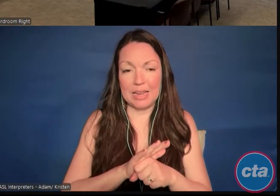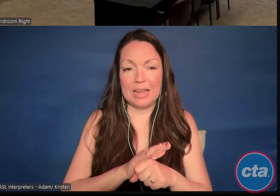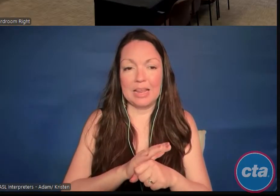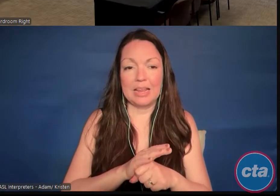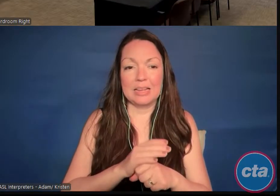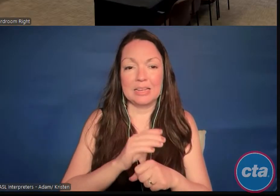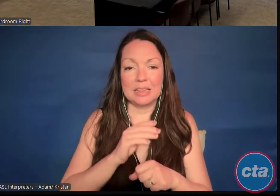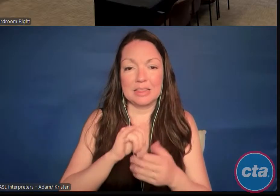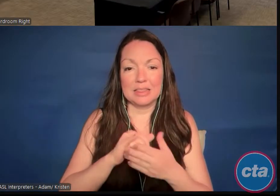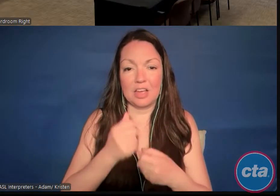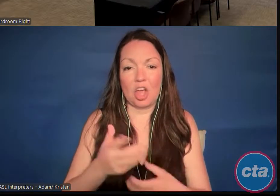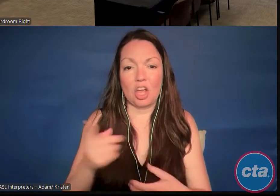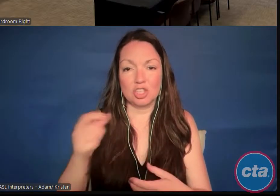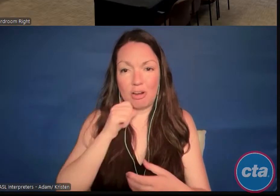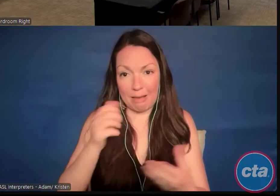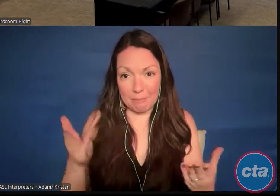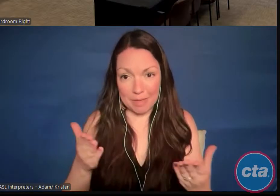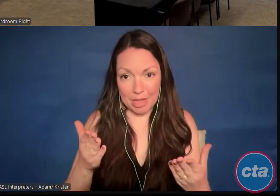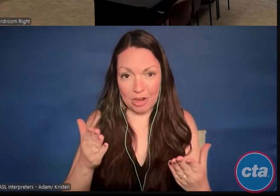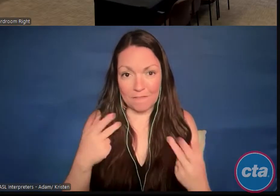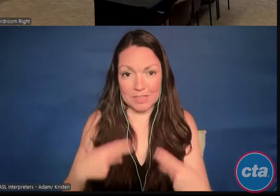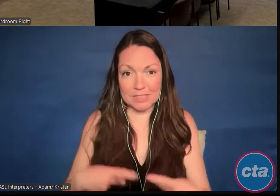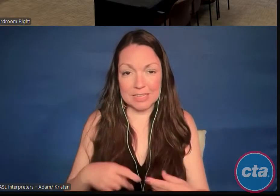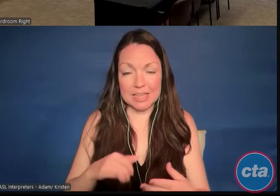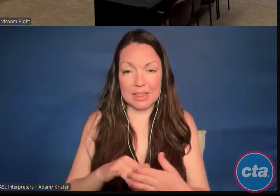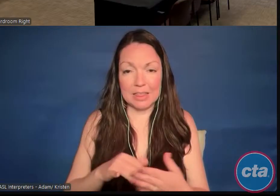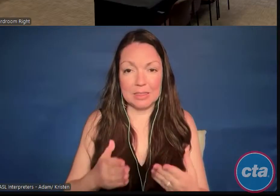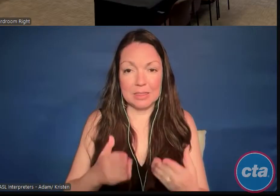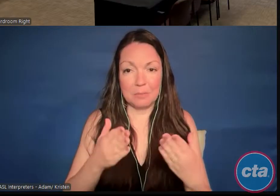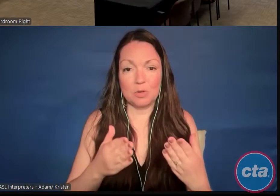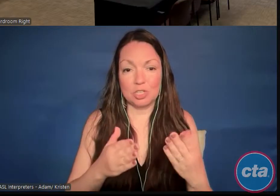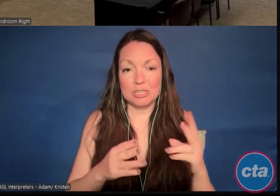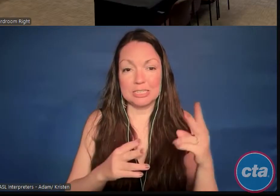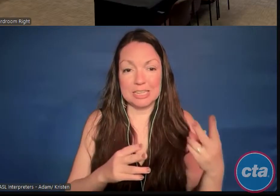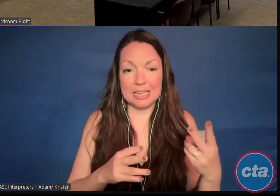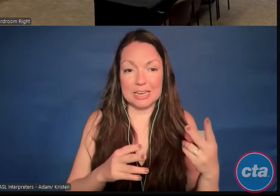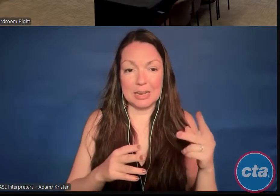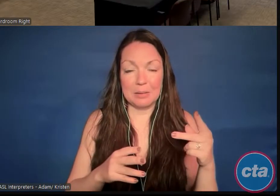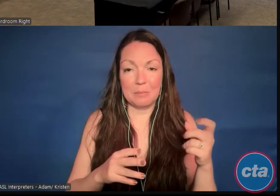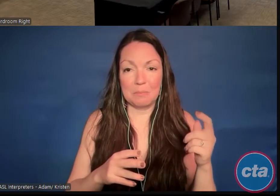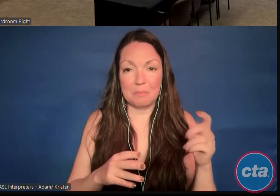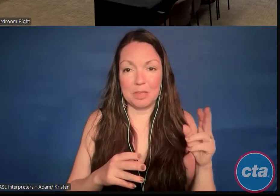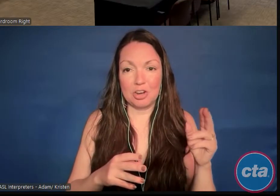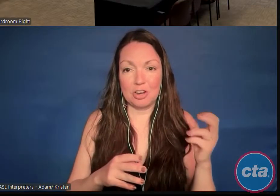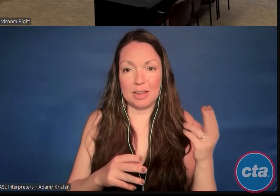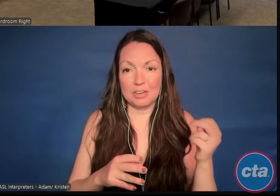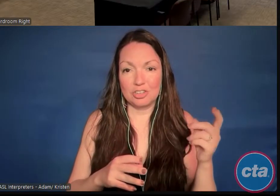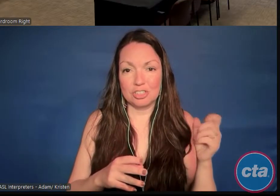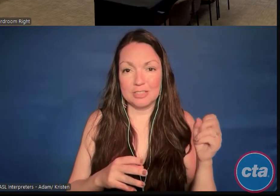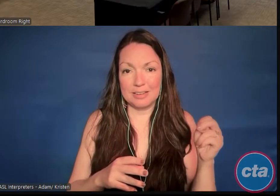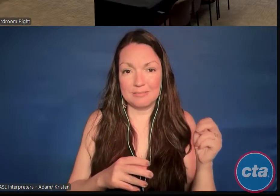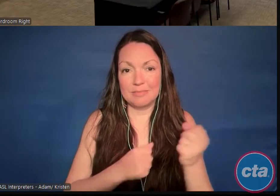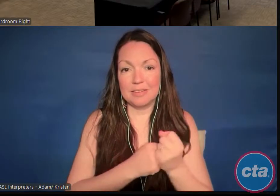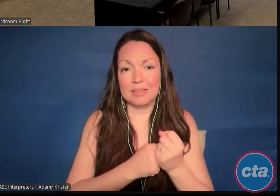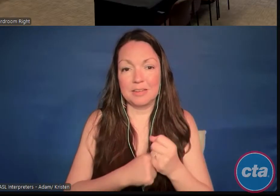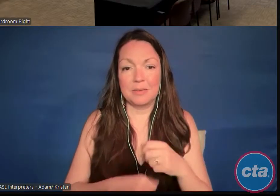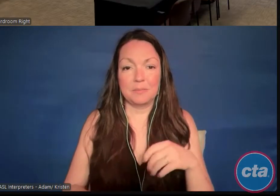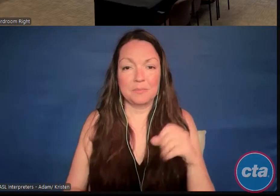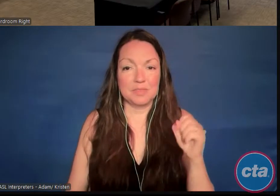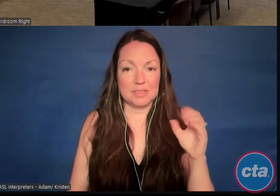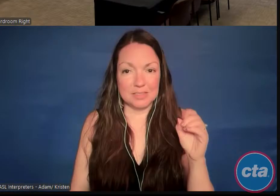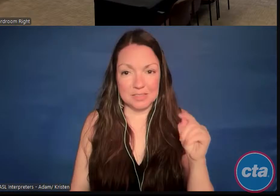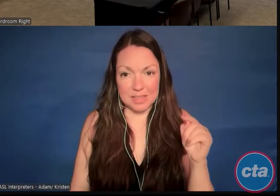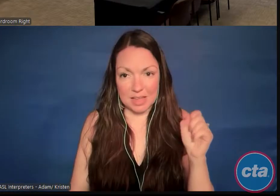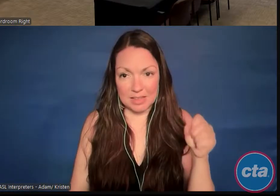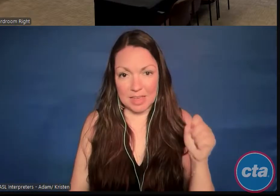here physically. And the motion has been seconded by Peter Henderson. We'll take a roll call vote. Scott Vanderwill, Yay. Caroline Pavlovic.